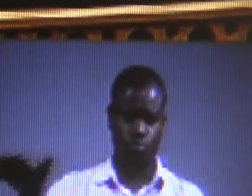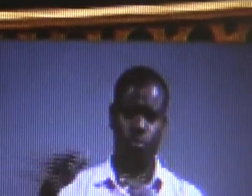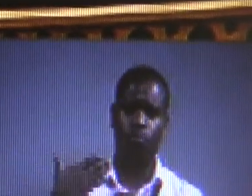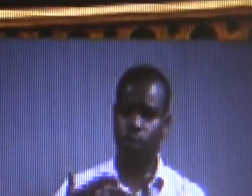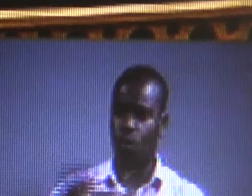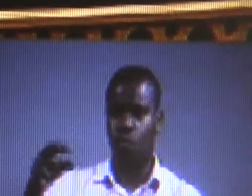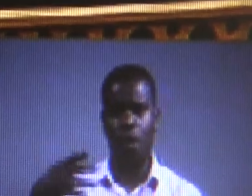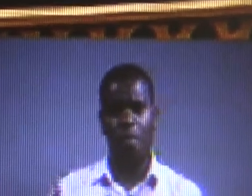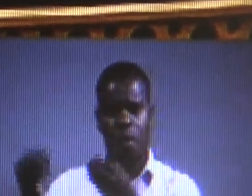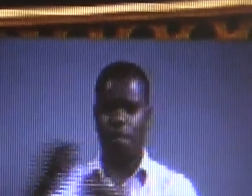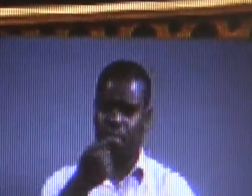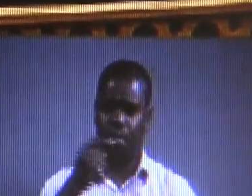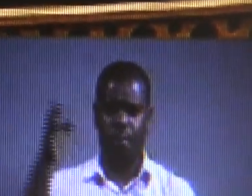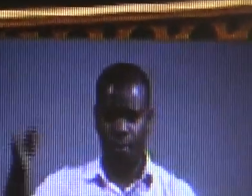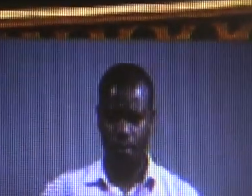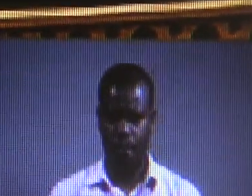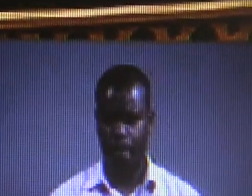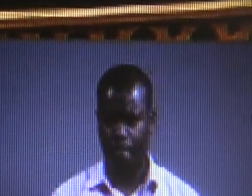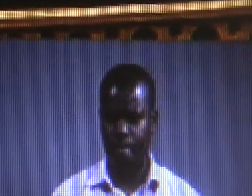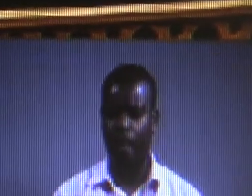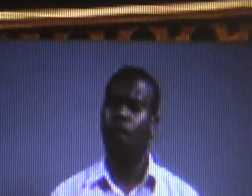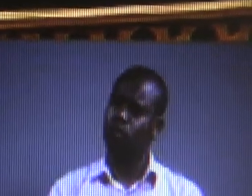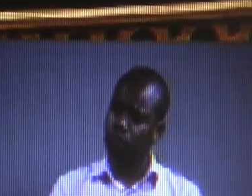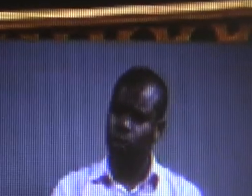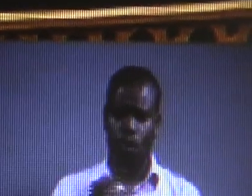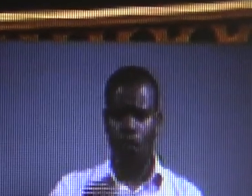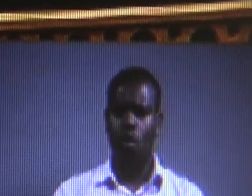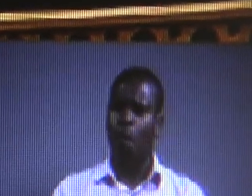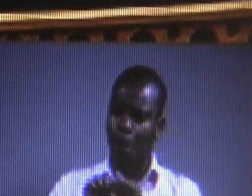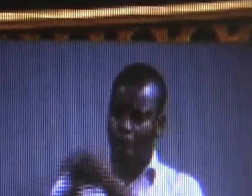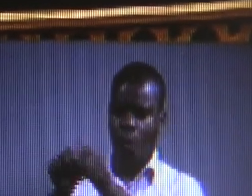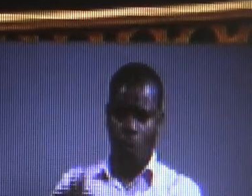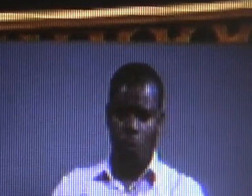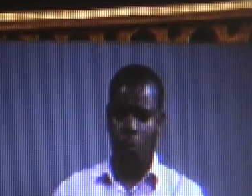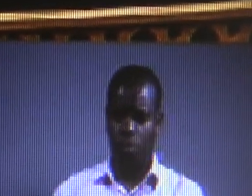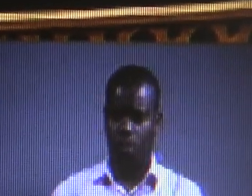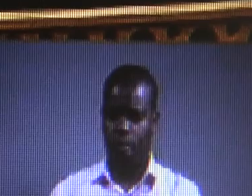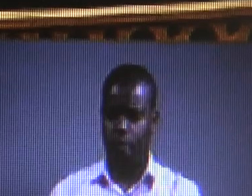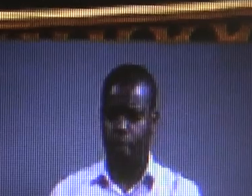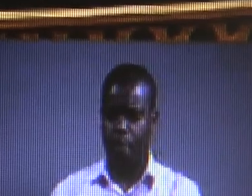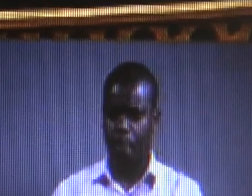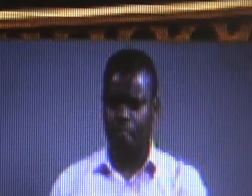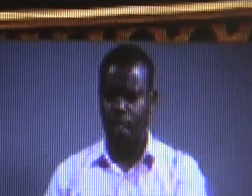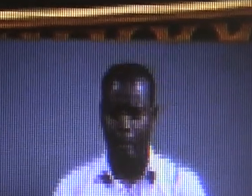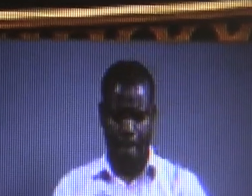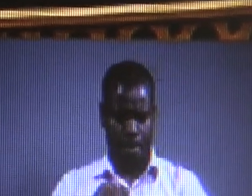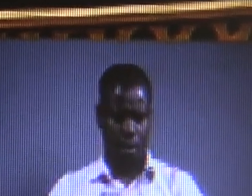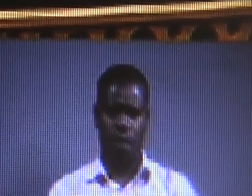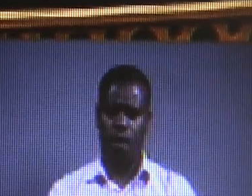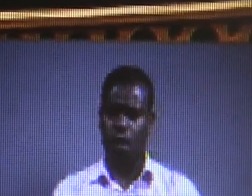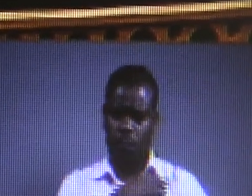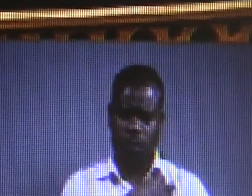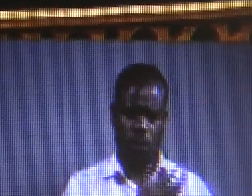as a construction material. And we need to turn the page. I admire our Minister of Health. He has